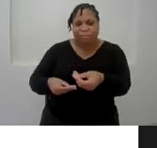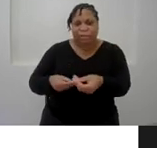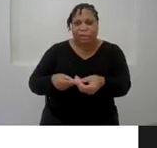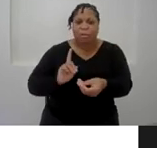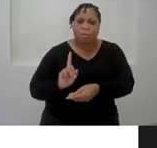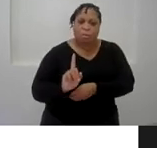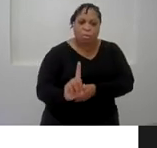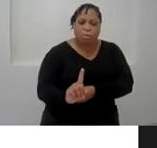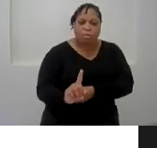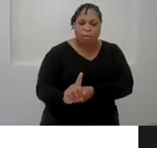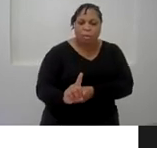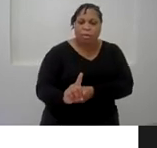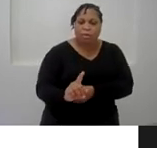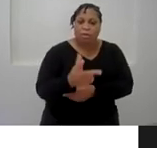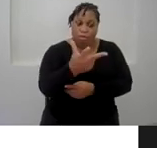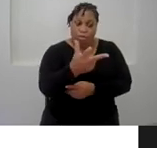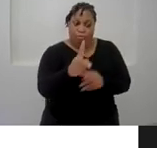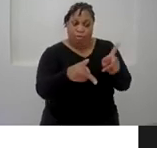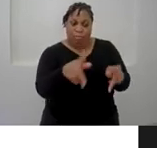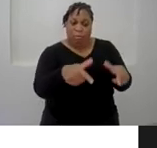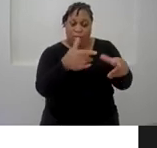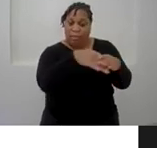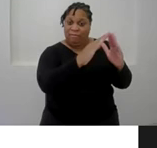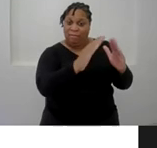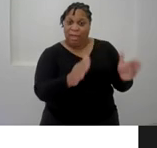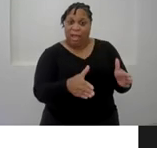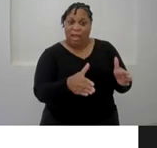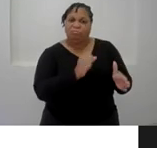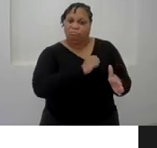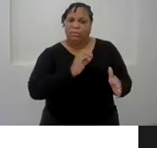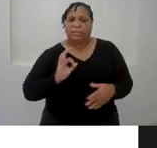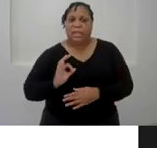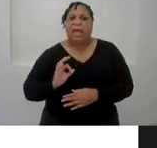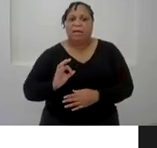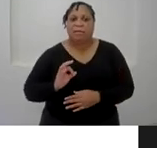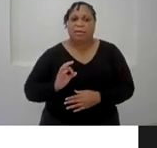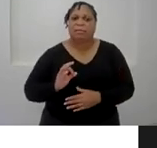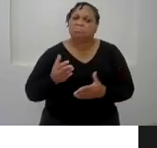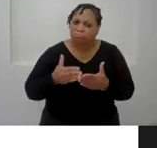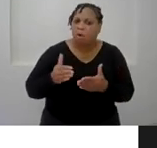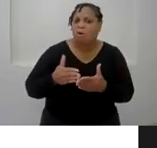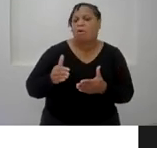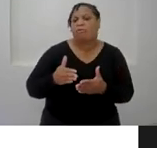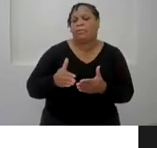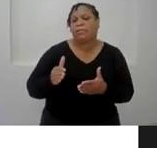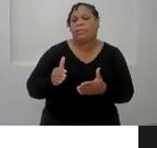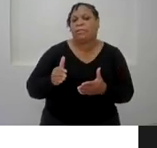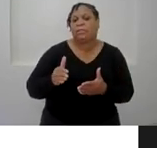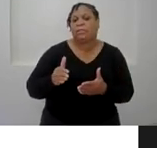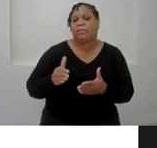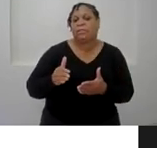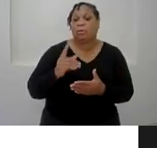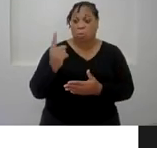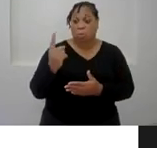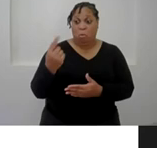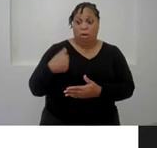by the three people that live in the house and the staff, and very often one of us from